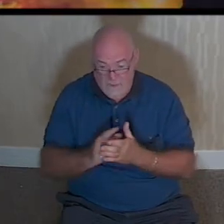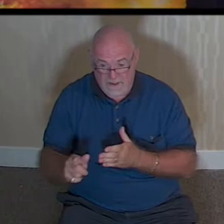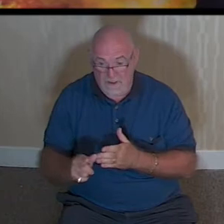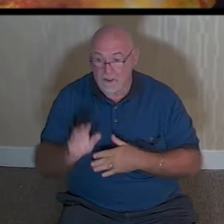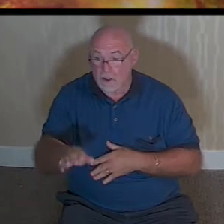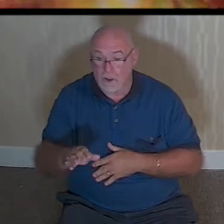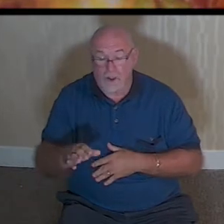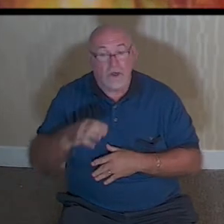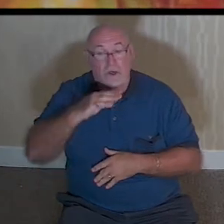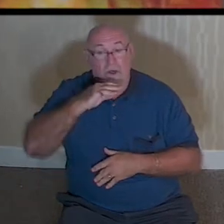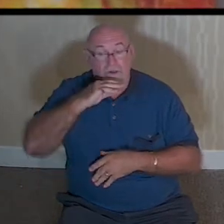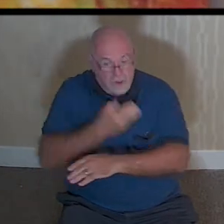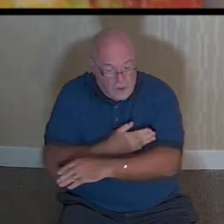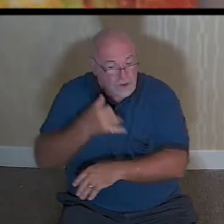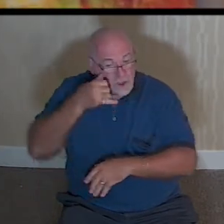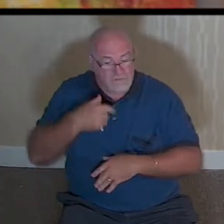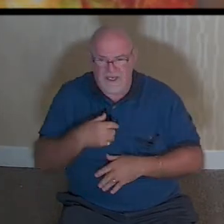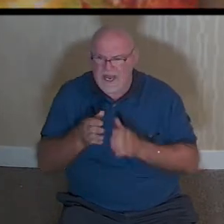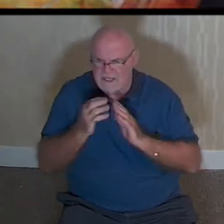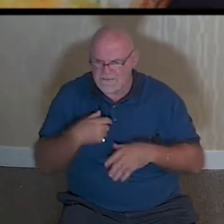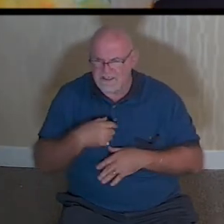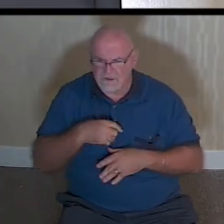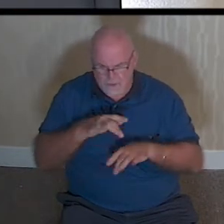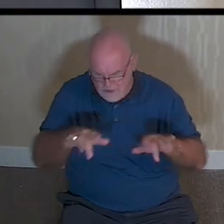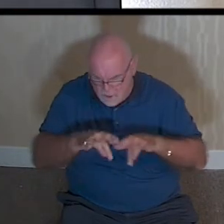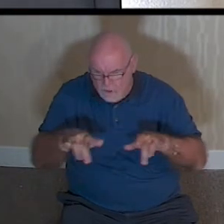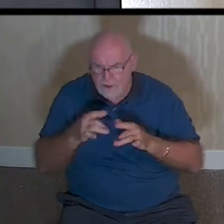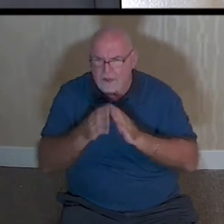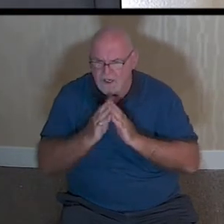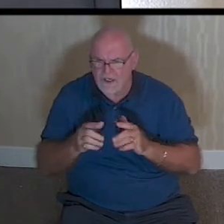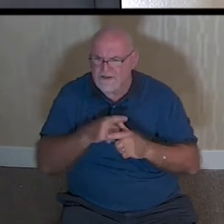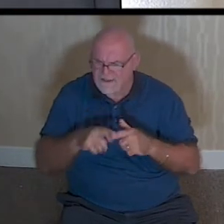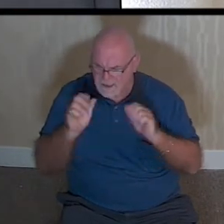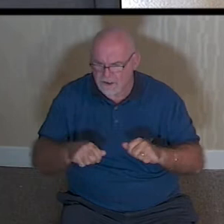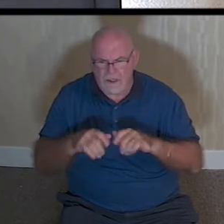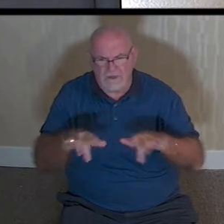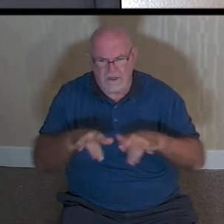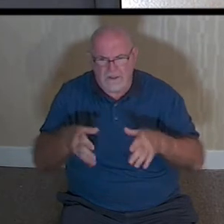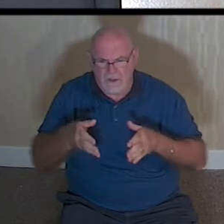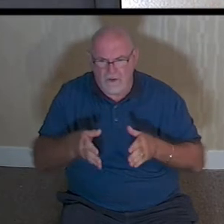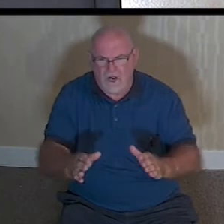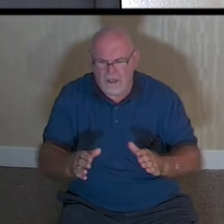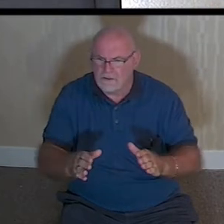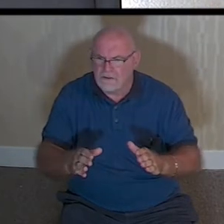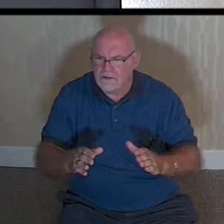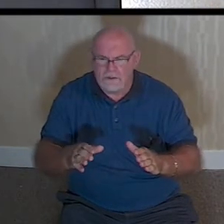daughter called me and asked me to record a prayer for her so that they could play it while Reverend Elizabeth was